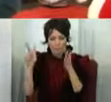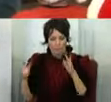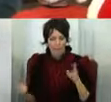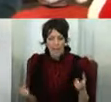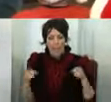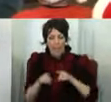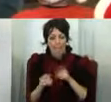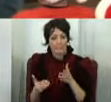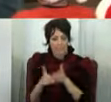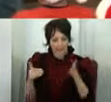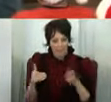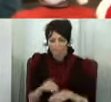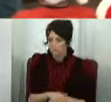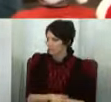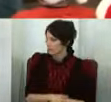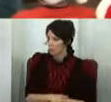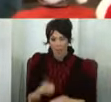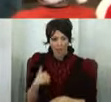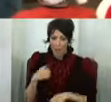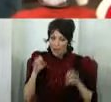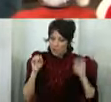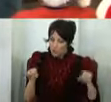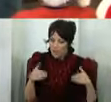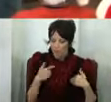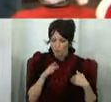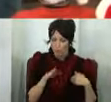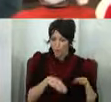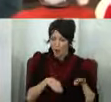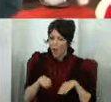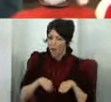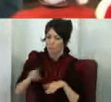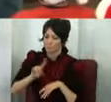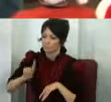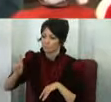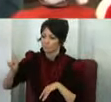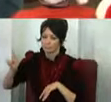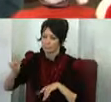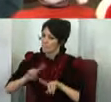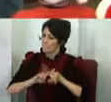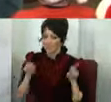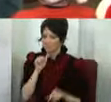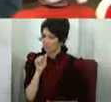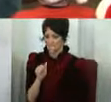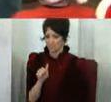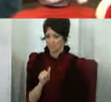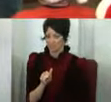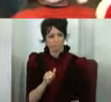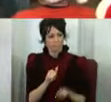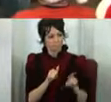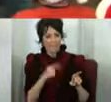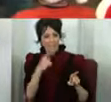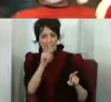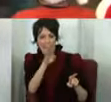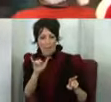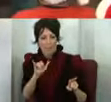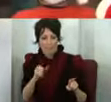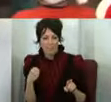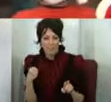again. I could have just walked out, but I didn't. Gabby didn't even recognize me at